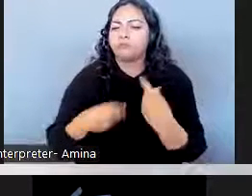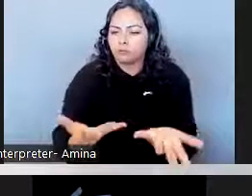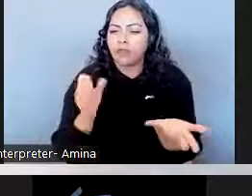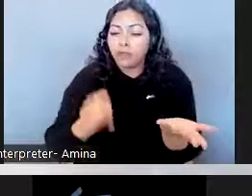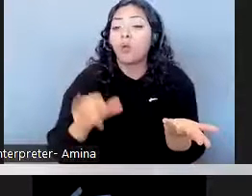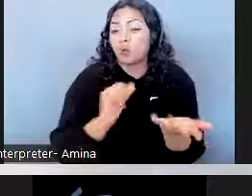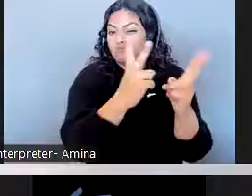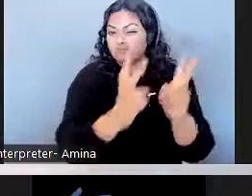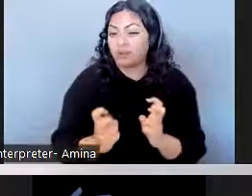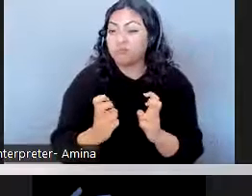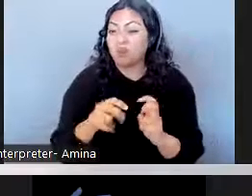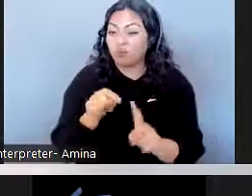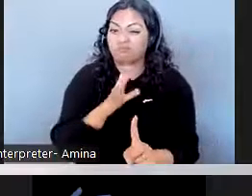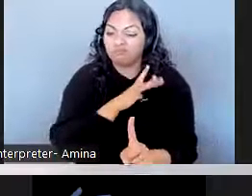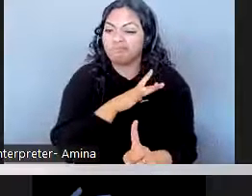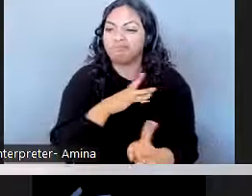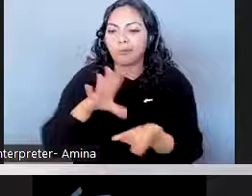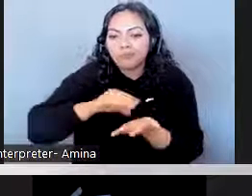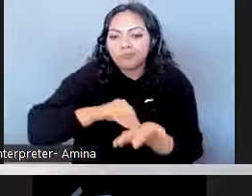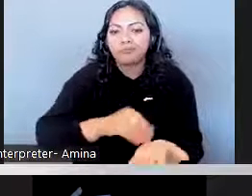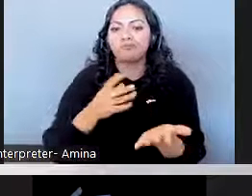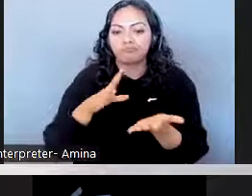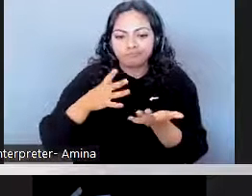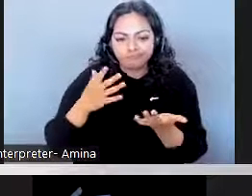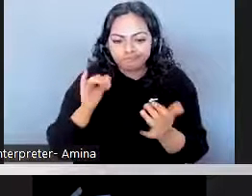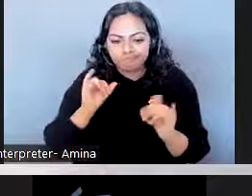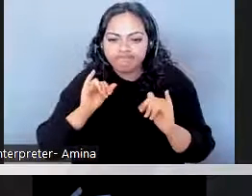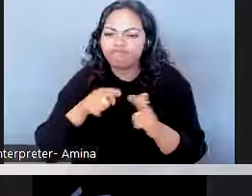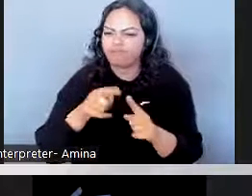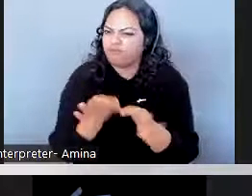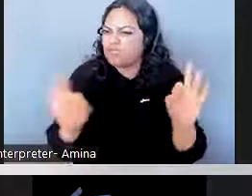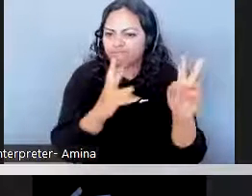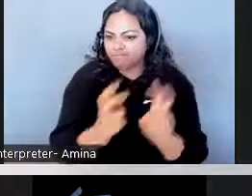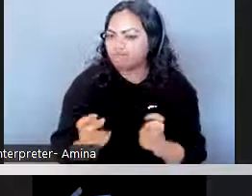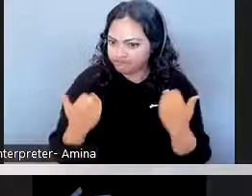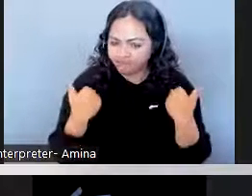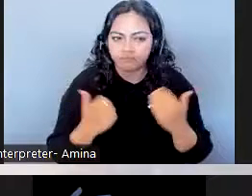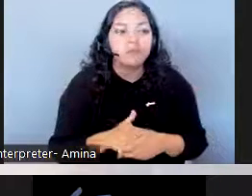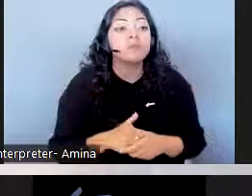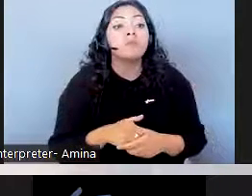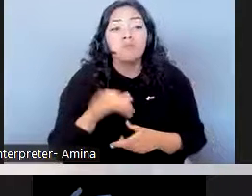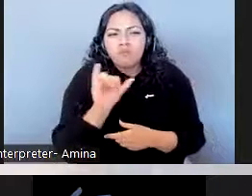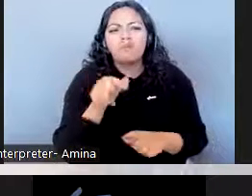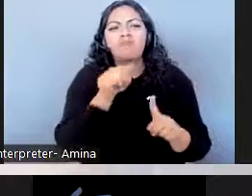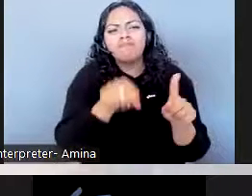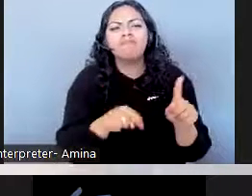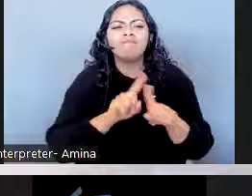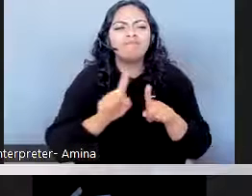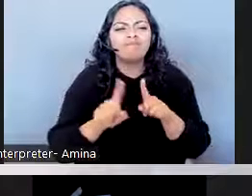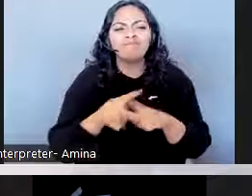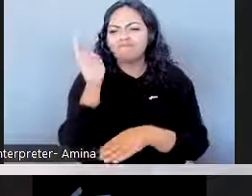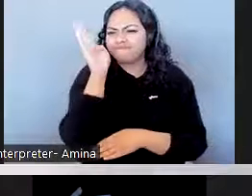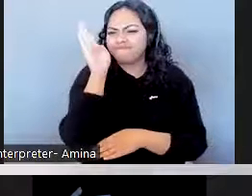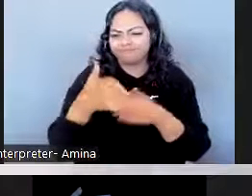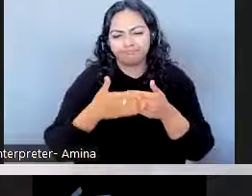of charge. And also to keep tabs on other webinars that are happening. We do many during